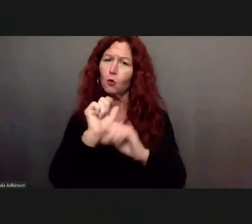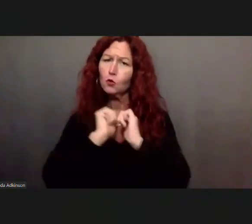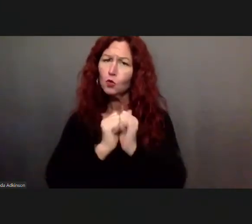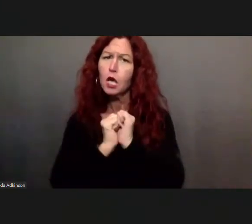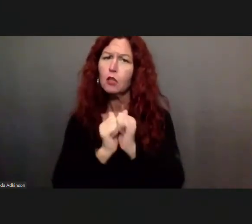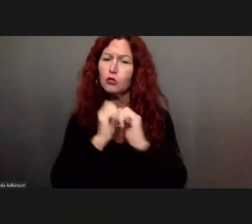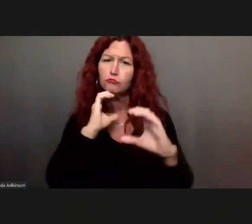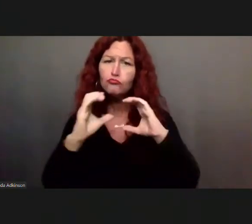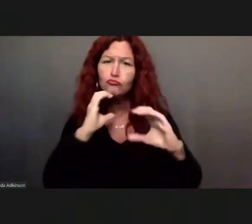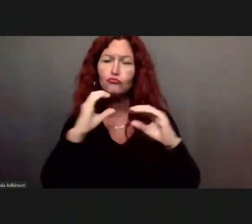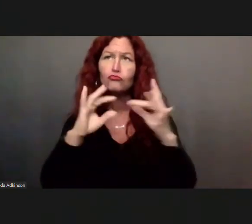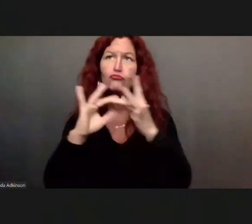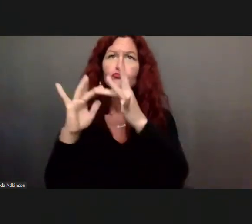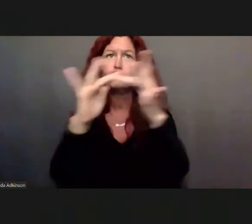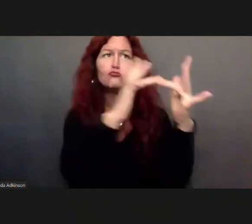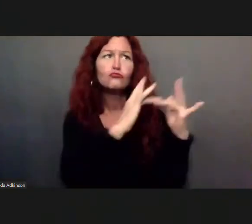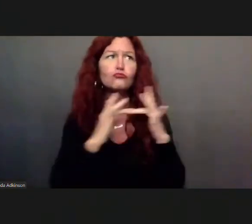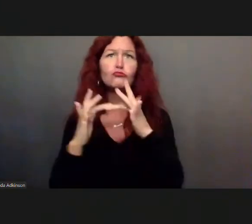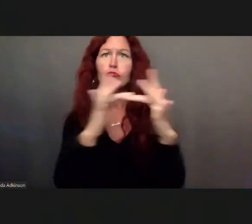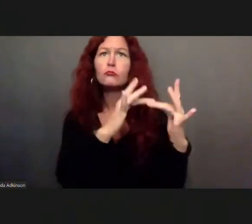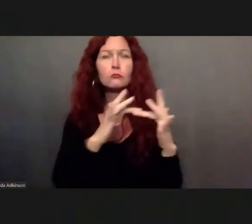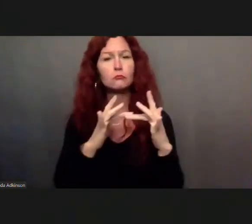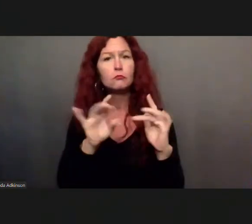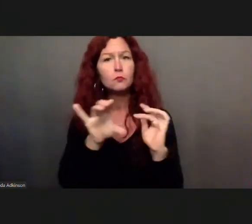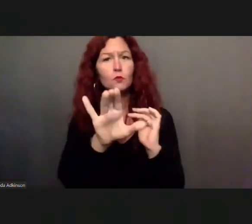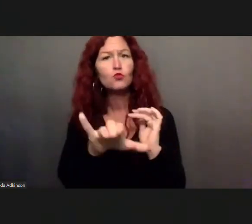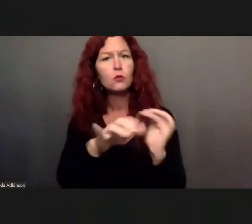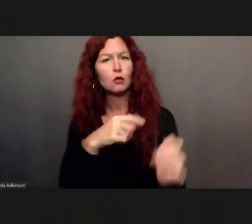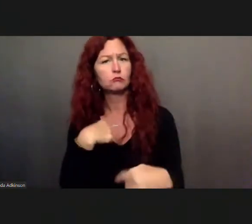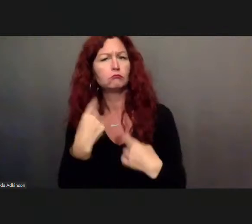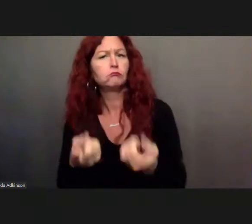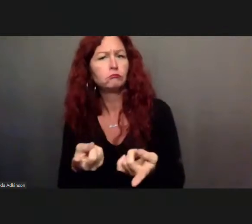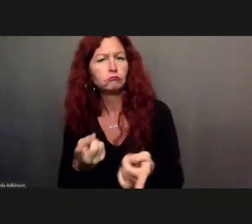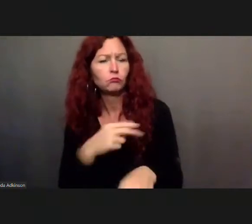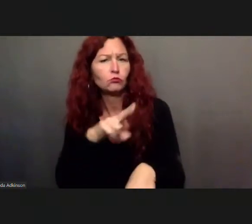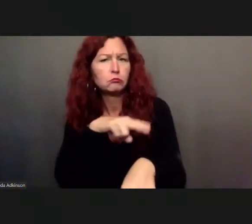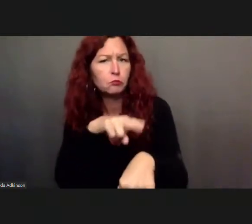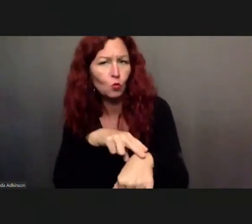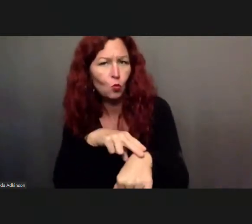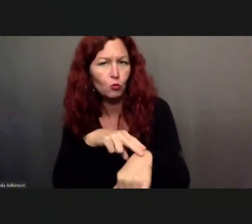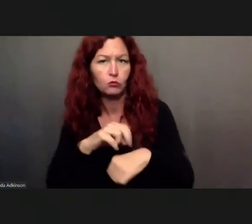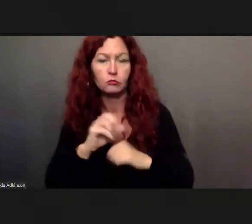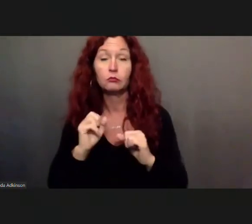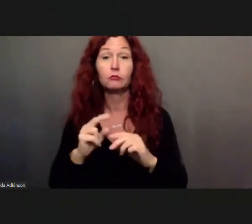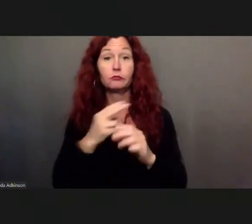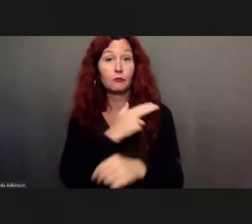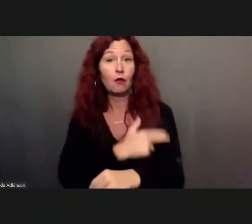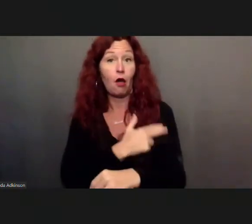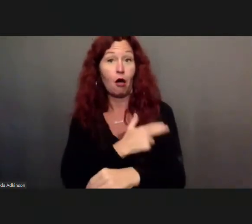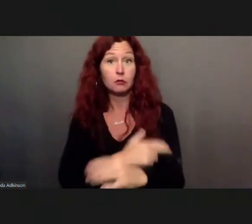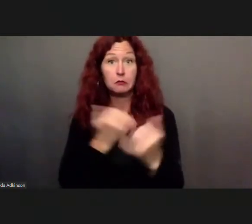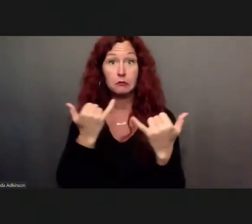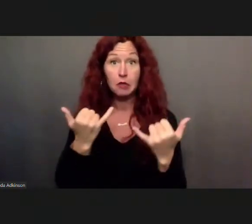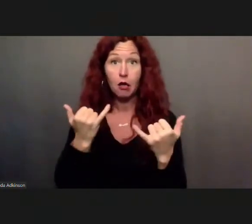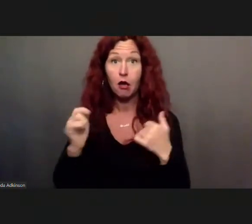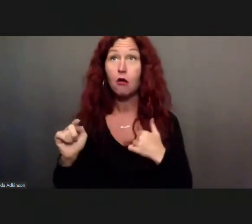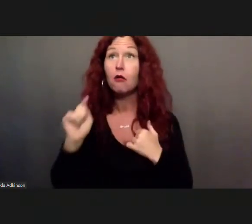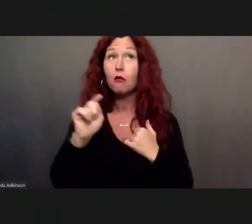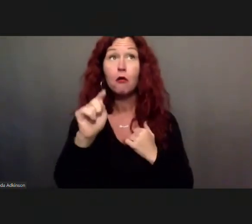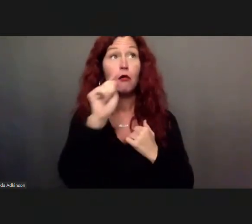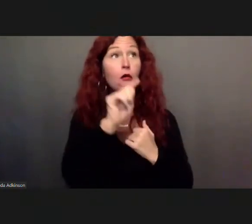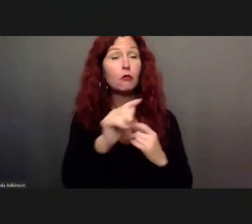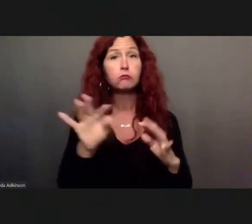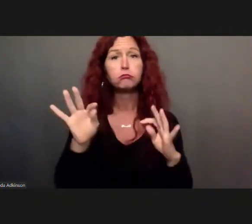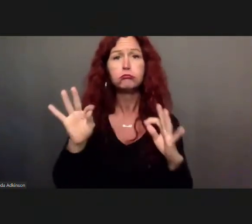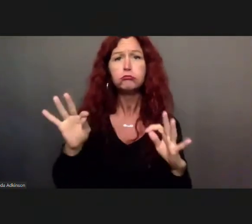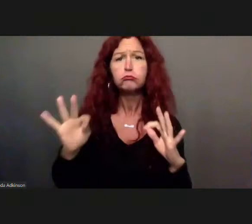want a good balance of available beds. The capacity overall in Miami-Dade County is very good and pretty stable. The number of COVID